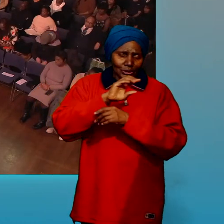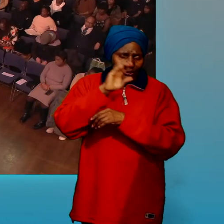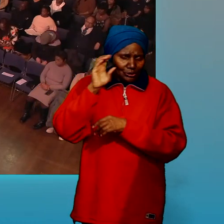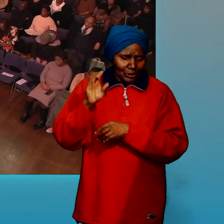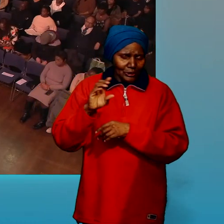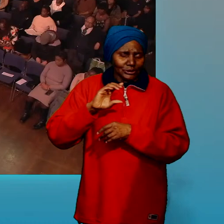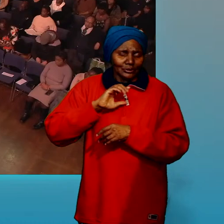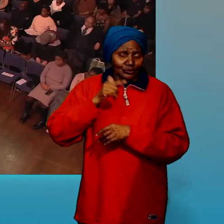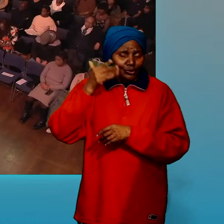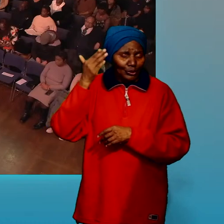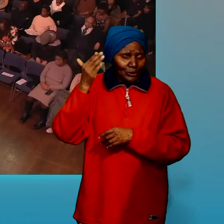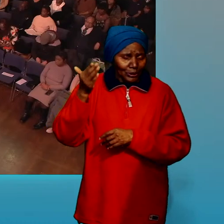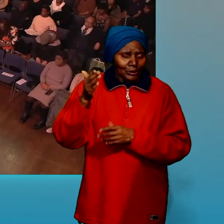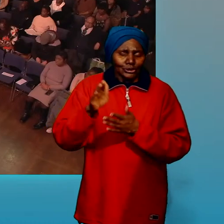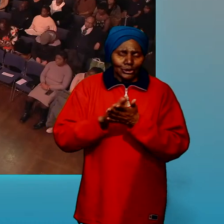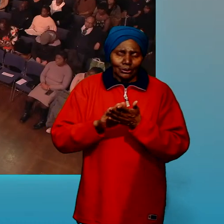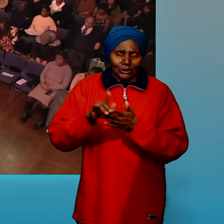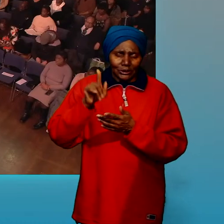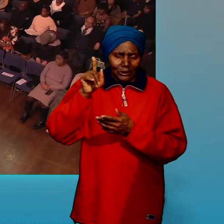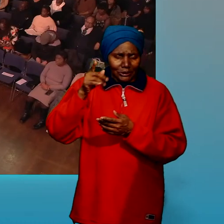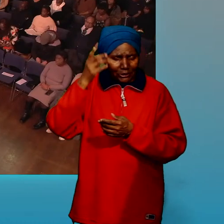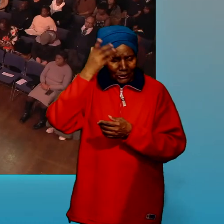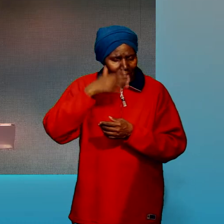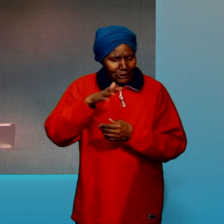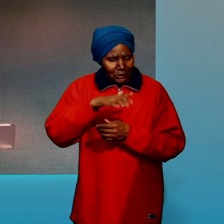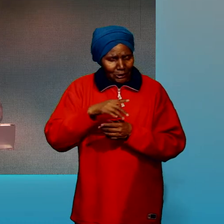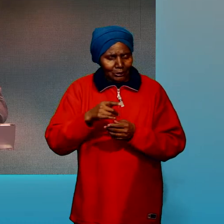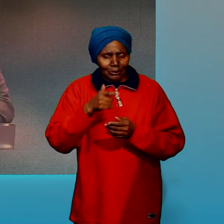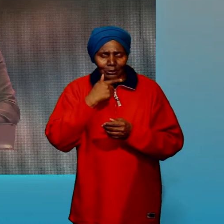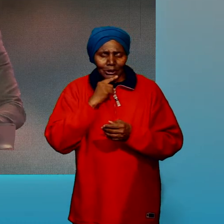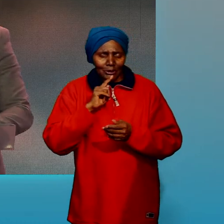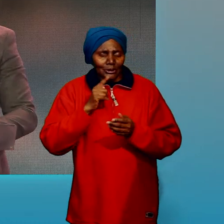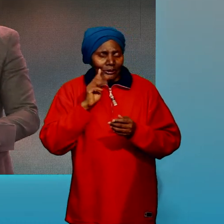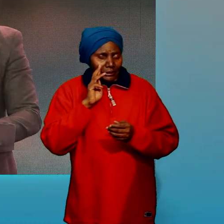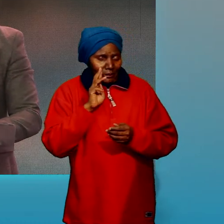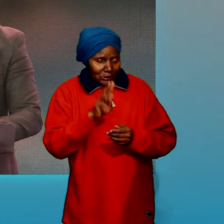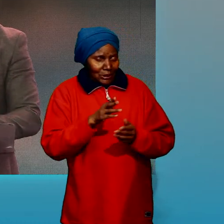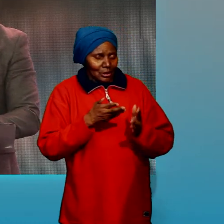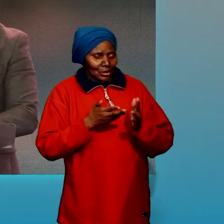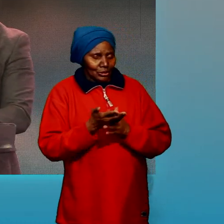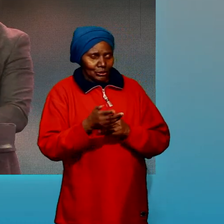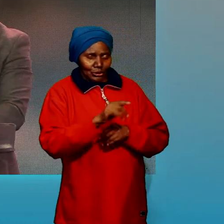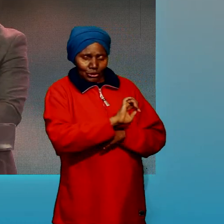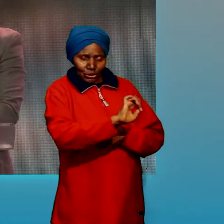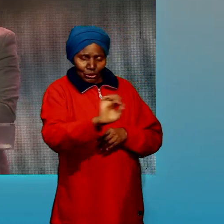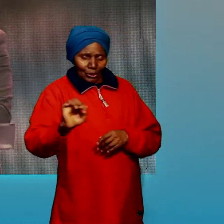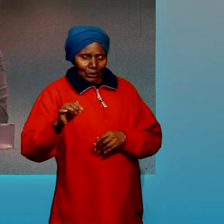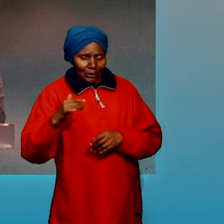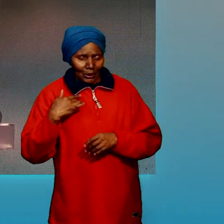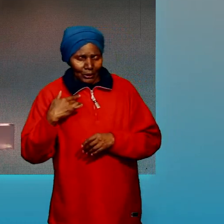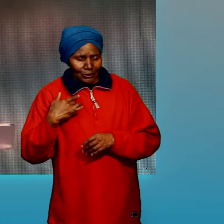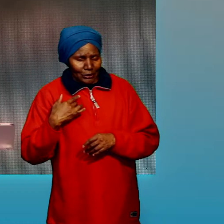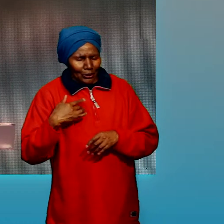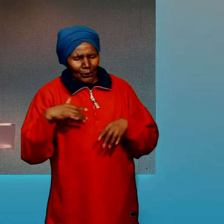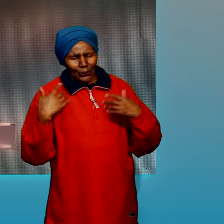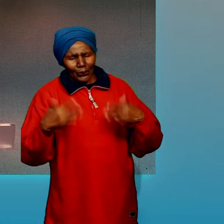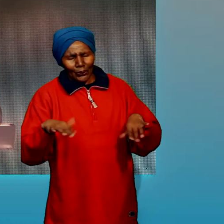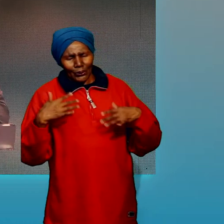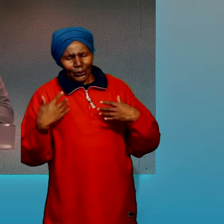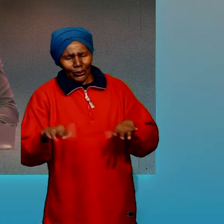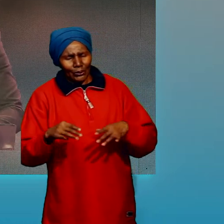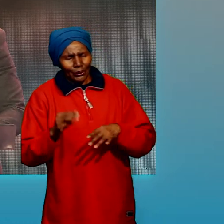can come in and through your life. But also, isn't it wonderful when God cleanses us?